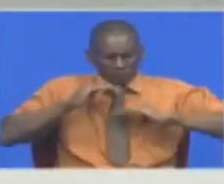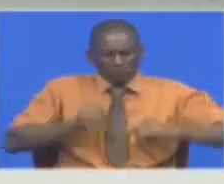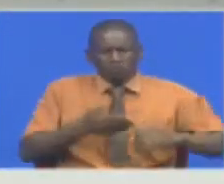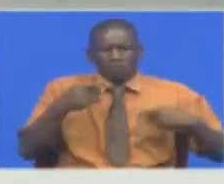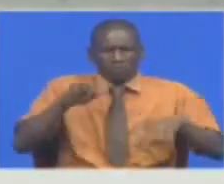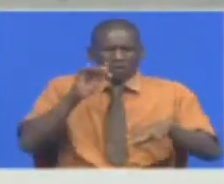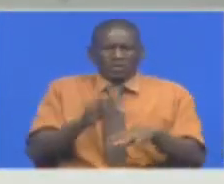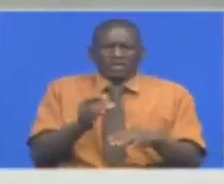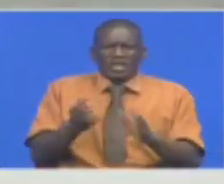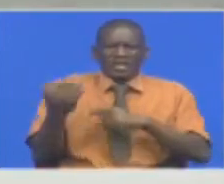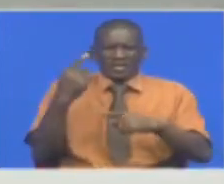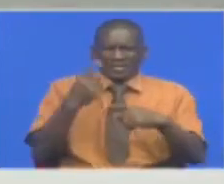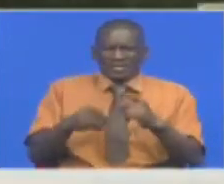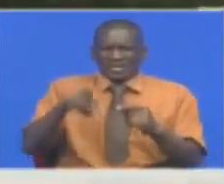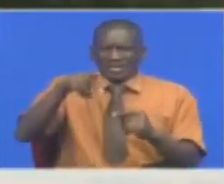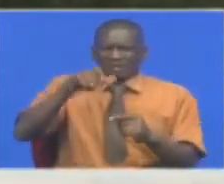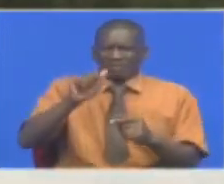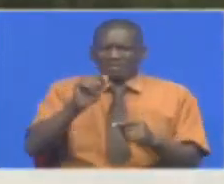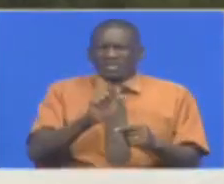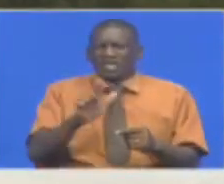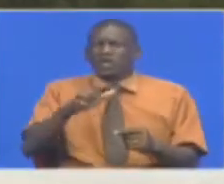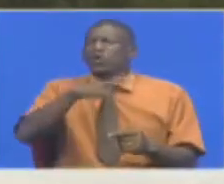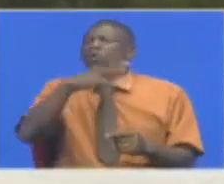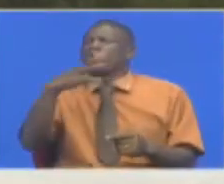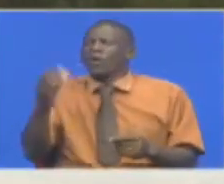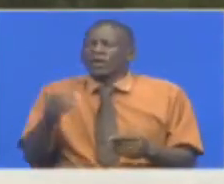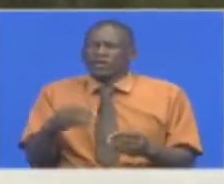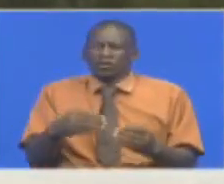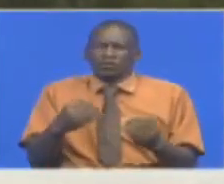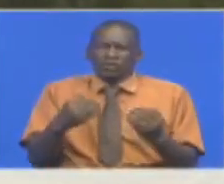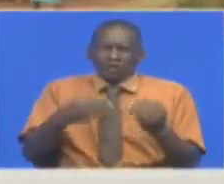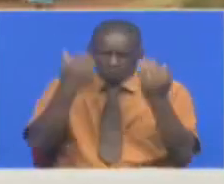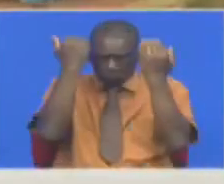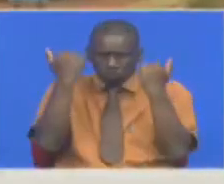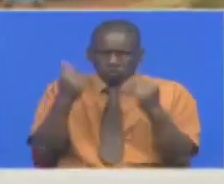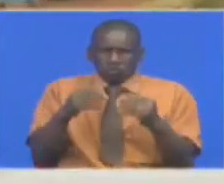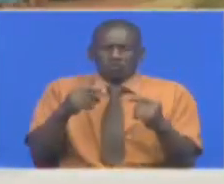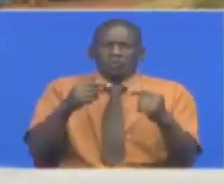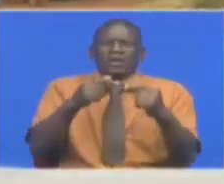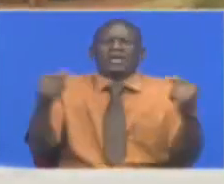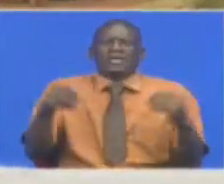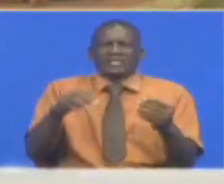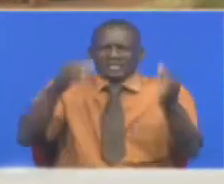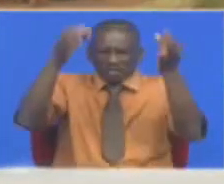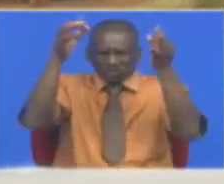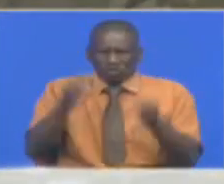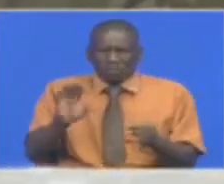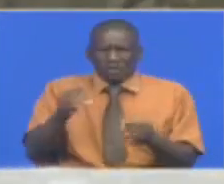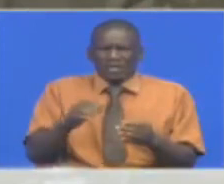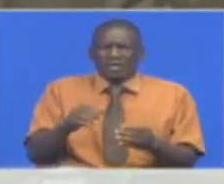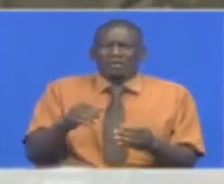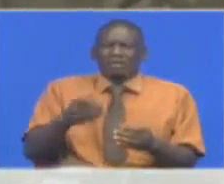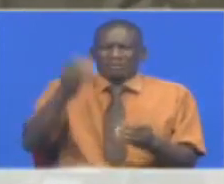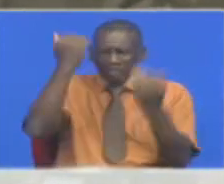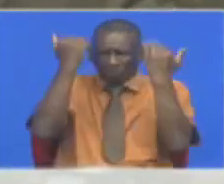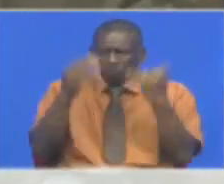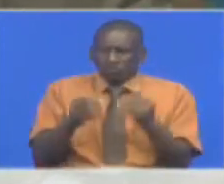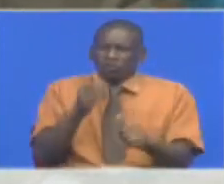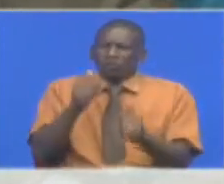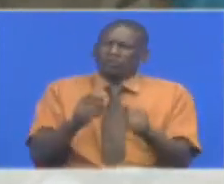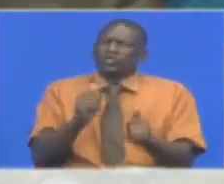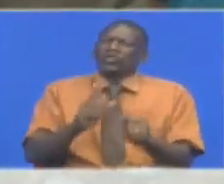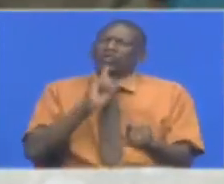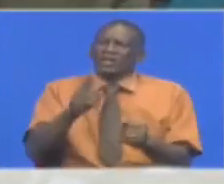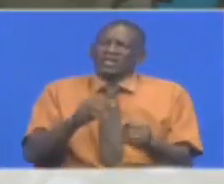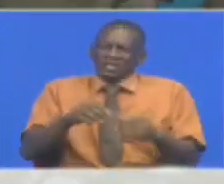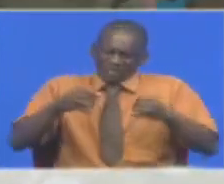Mansukh went to the Court of Appeal to contest the decision by the Naivasha High Court Judge Richard Mongo that ordered a retrial of their